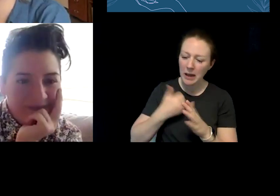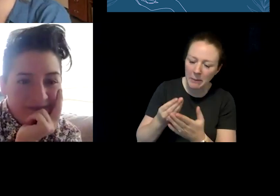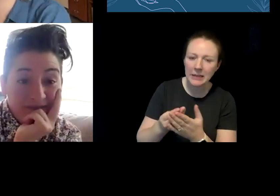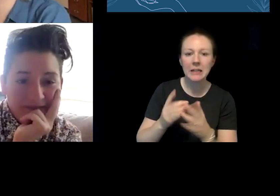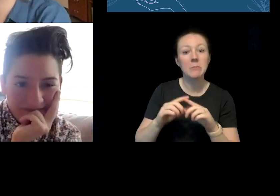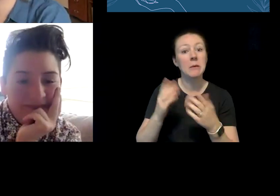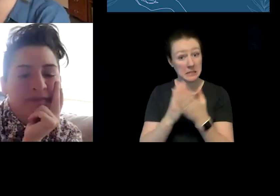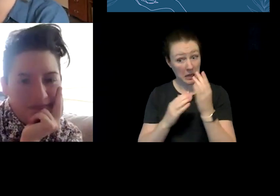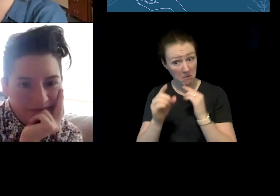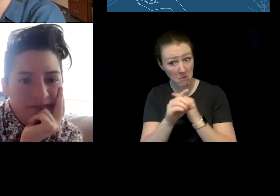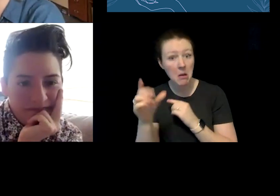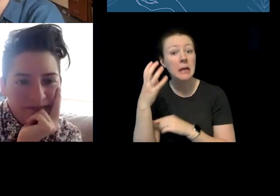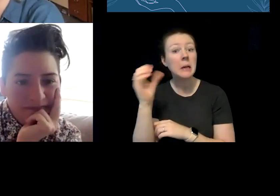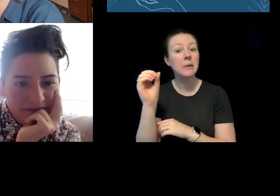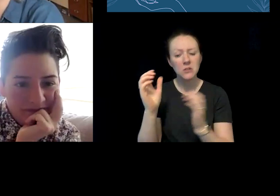and succeed.